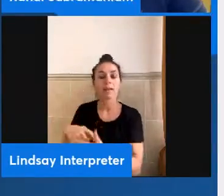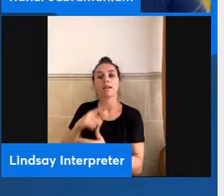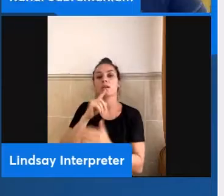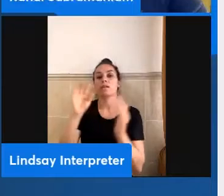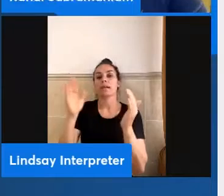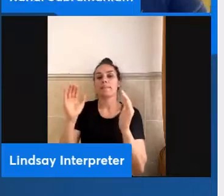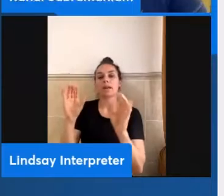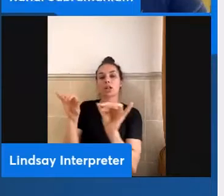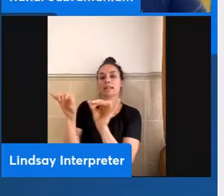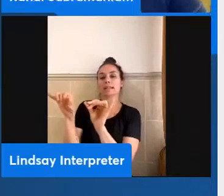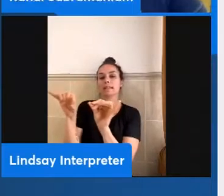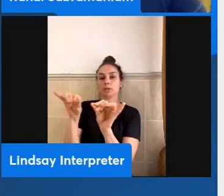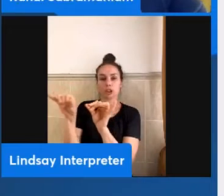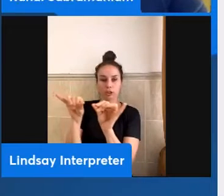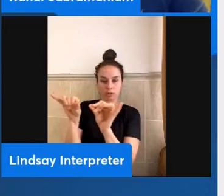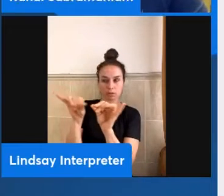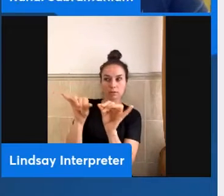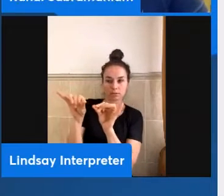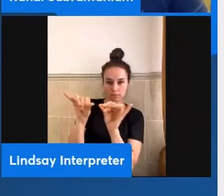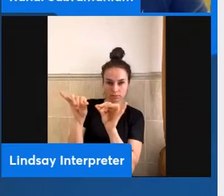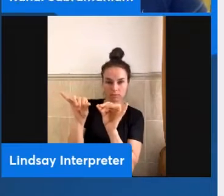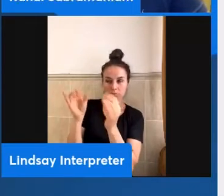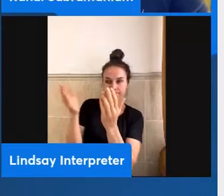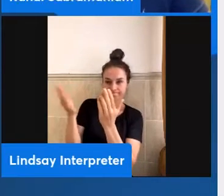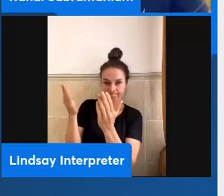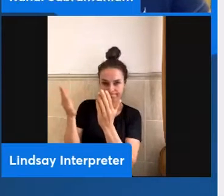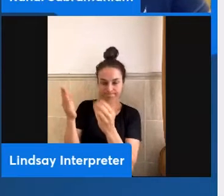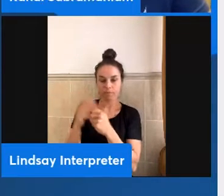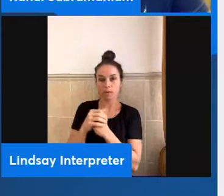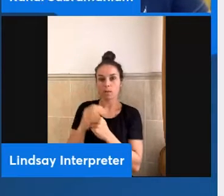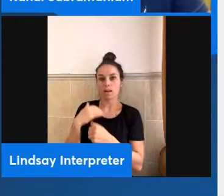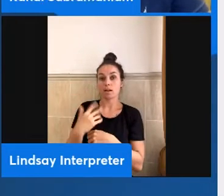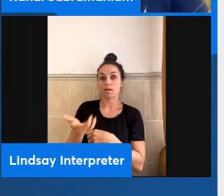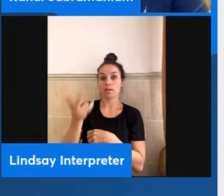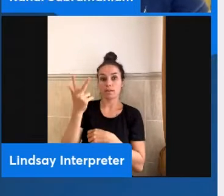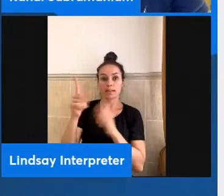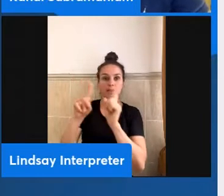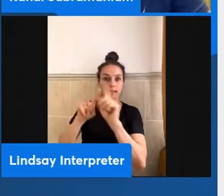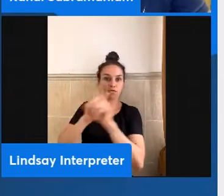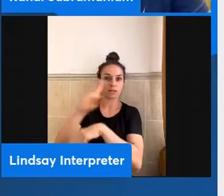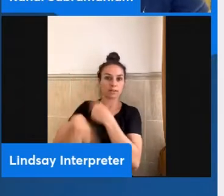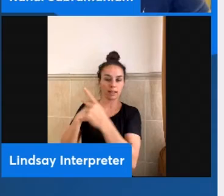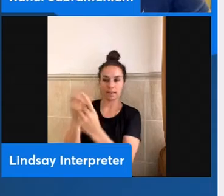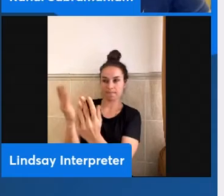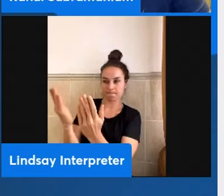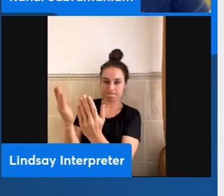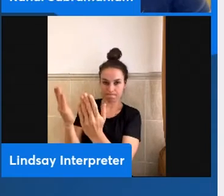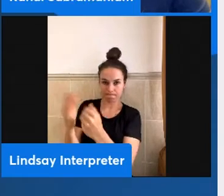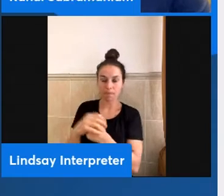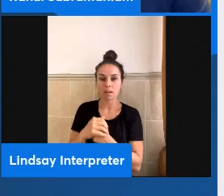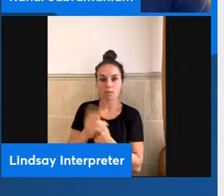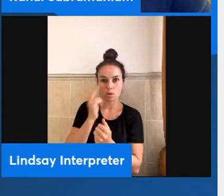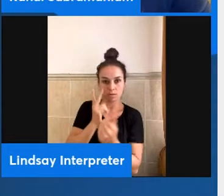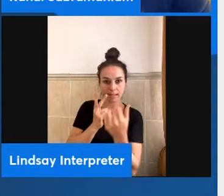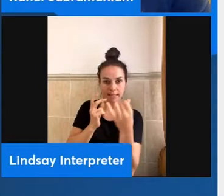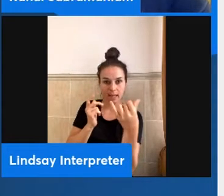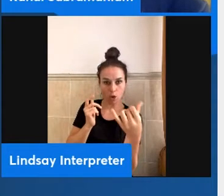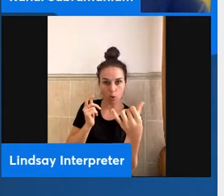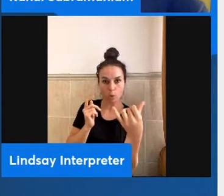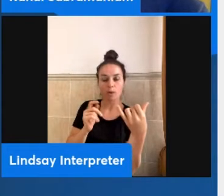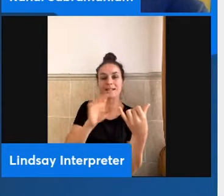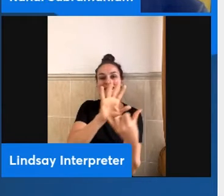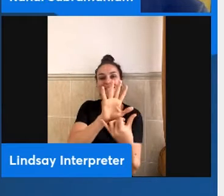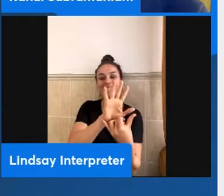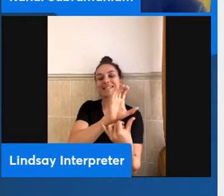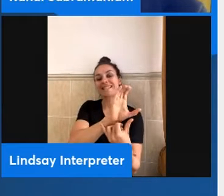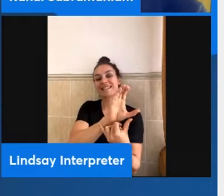on 3 different instance types. So this is the yellow here is the